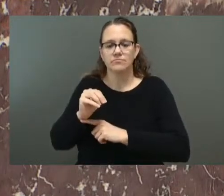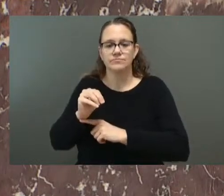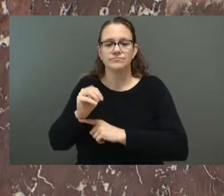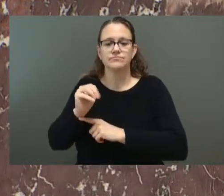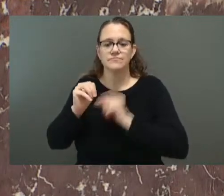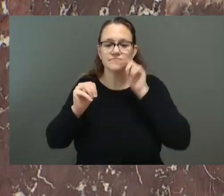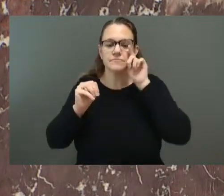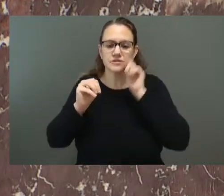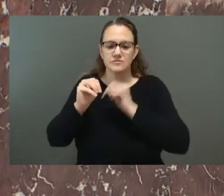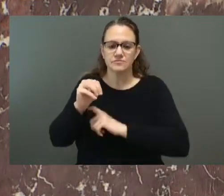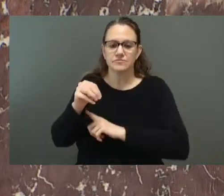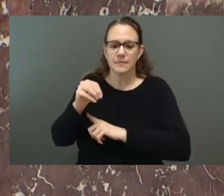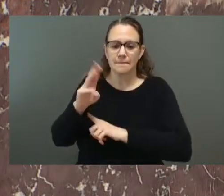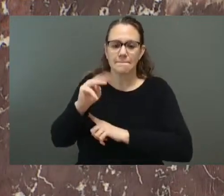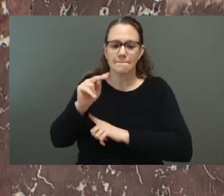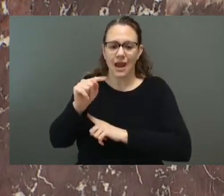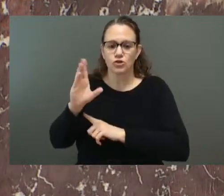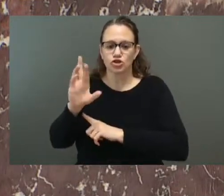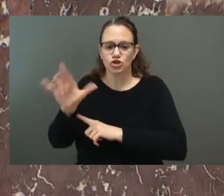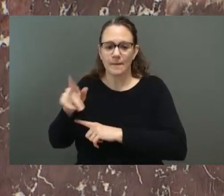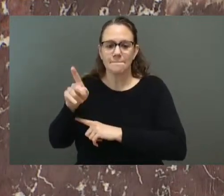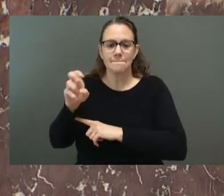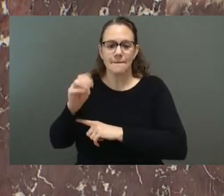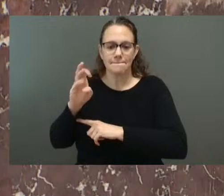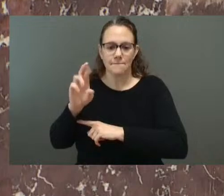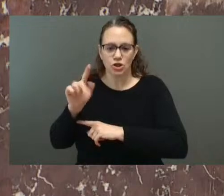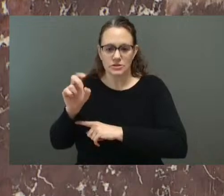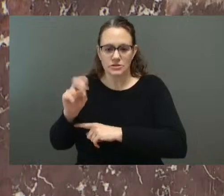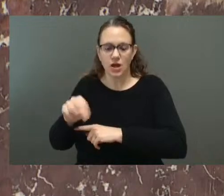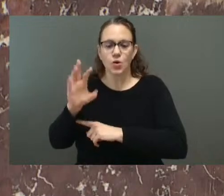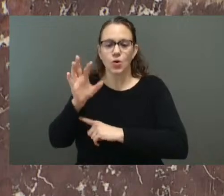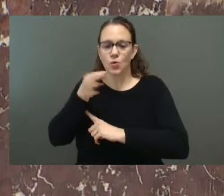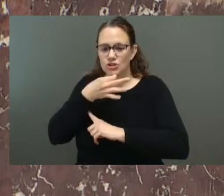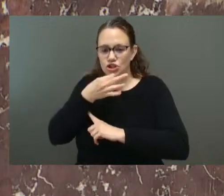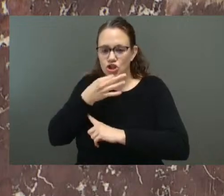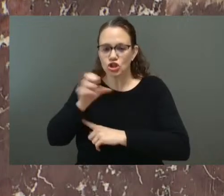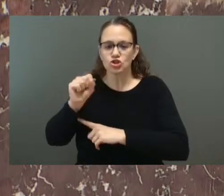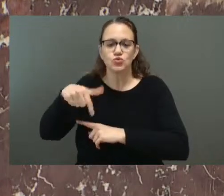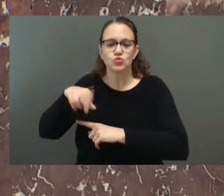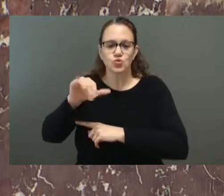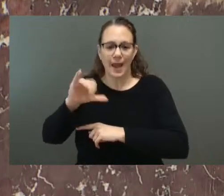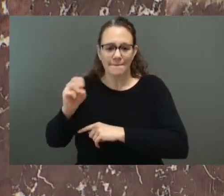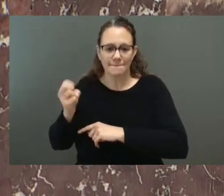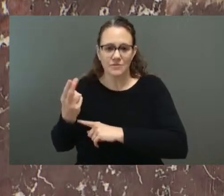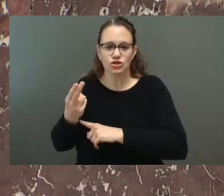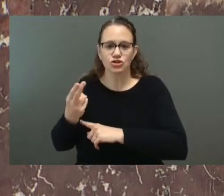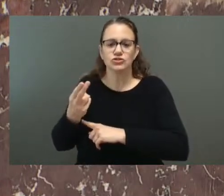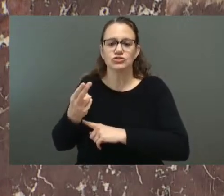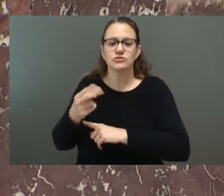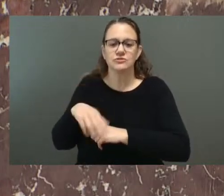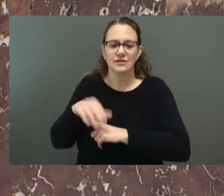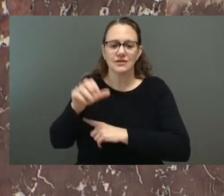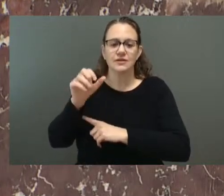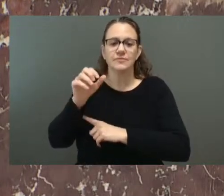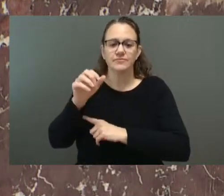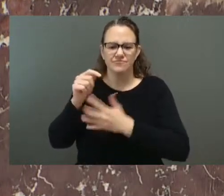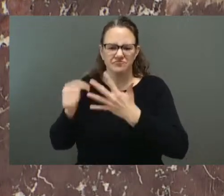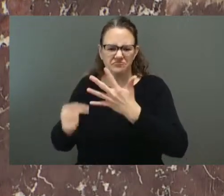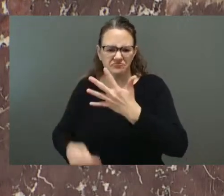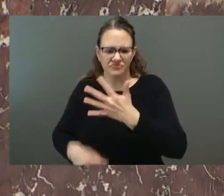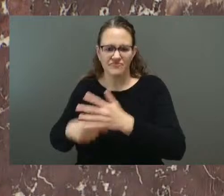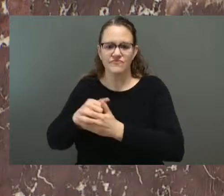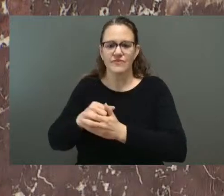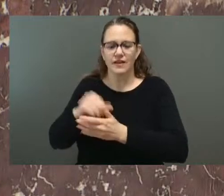Sea to Sky region is growing rapidly. The last census numbers confirm these are the fastest growing communities in British Columbia, with